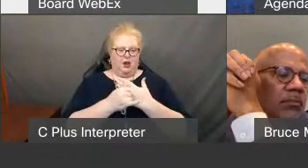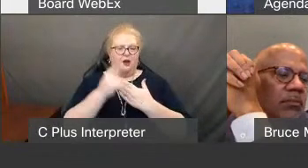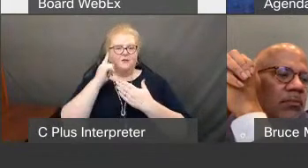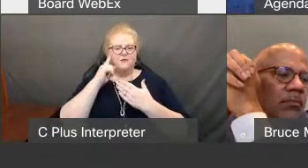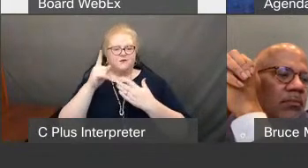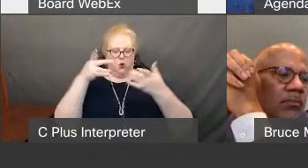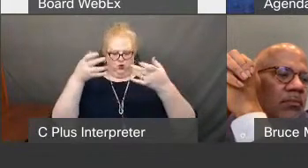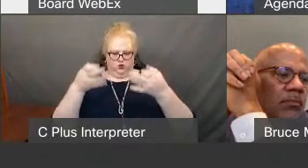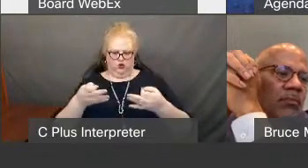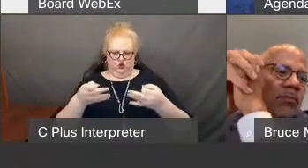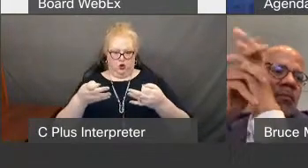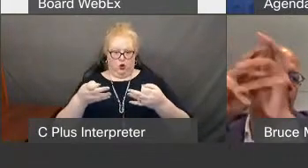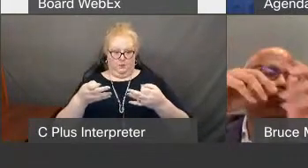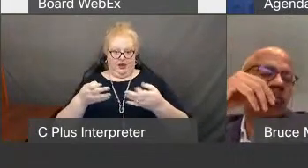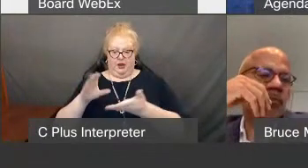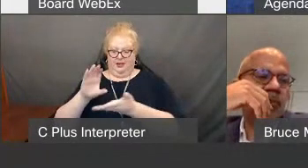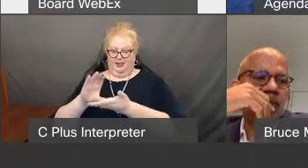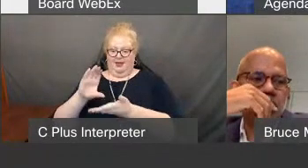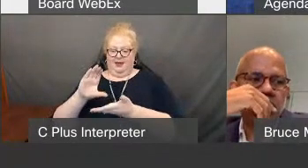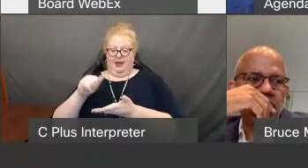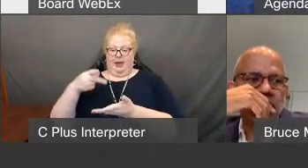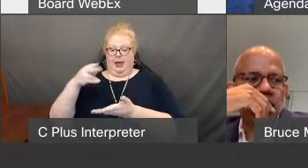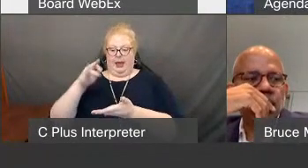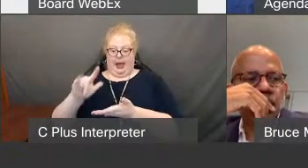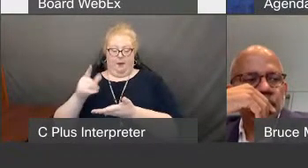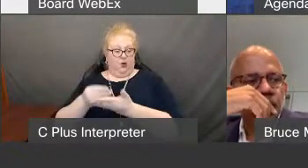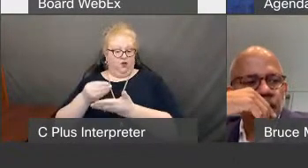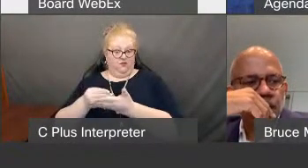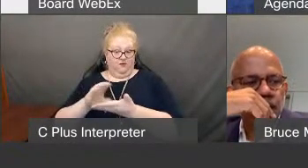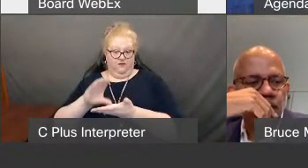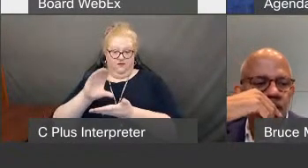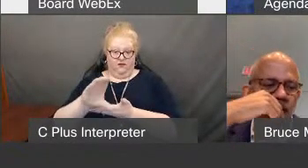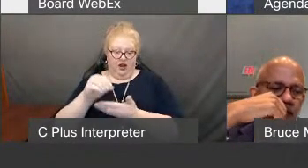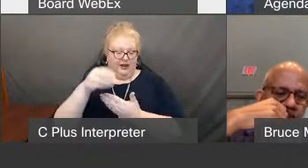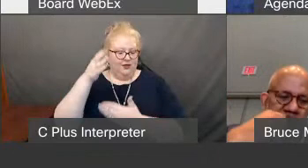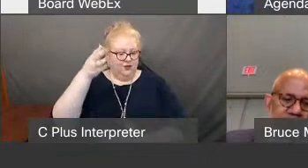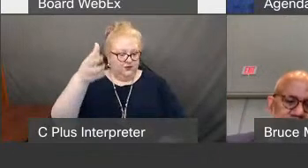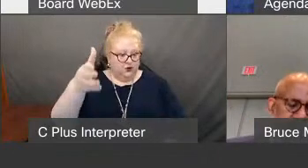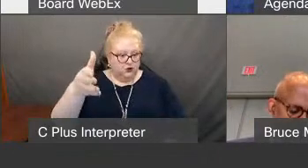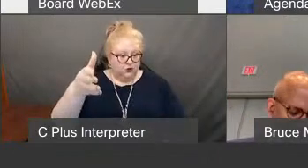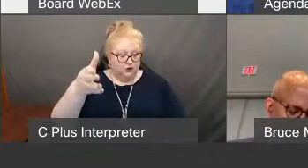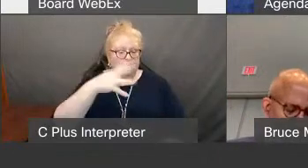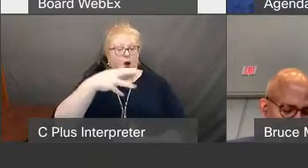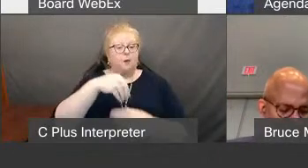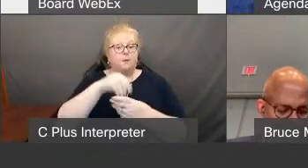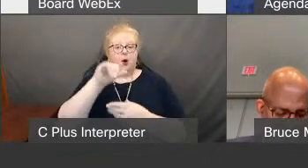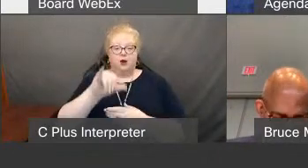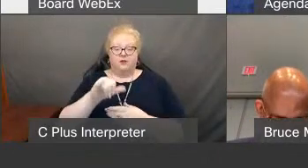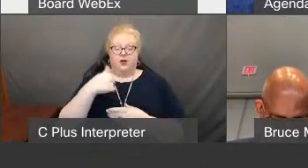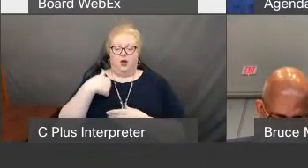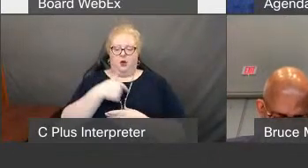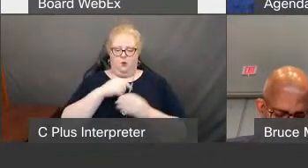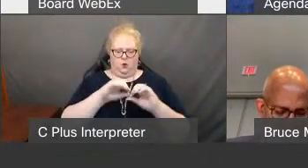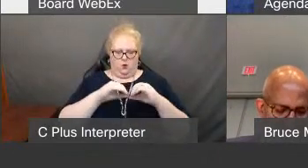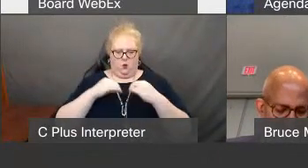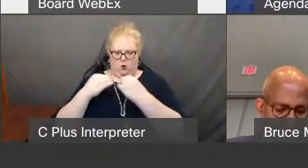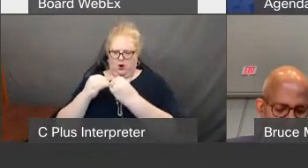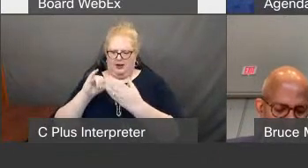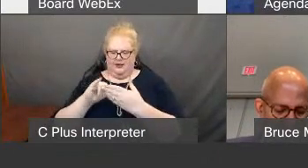that we'll have in the future. As part of that, organizing this program, we have